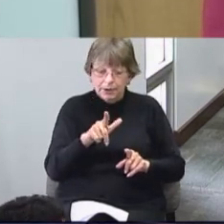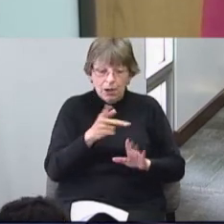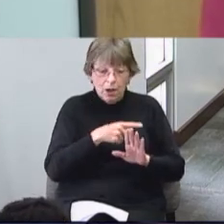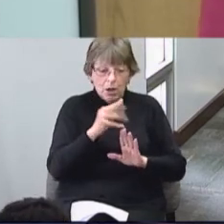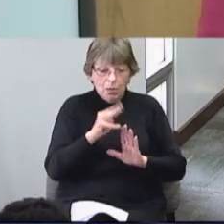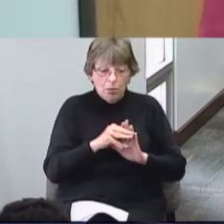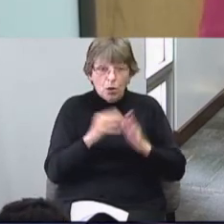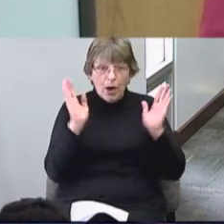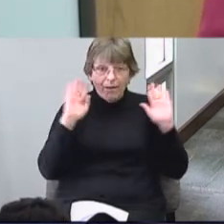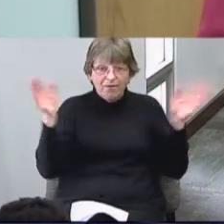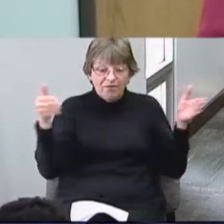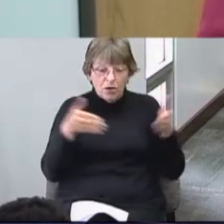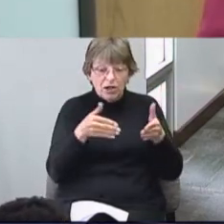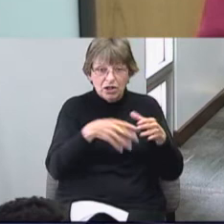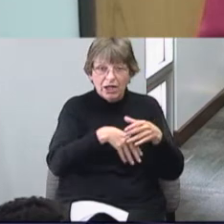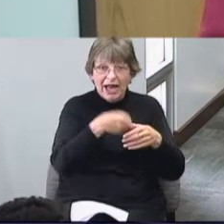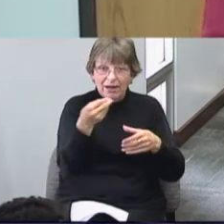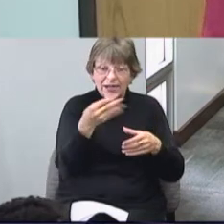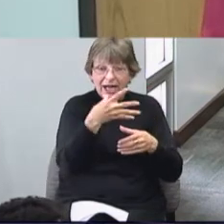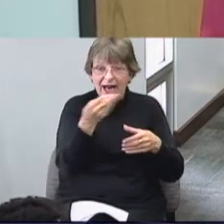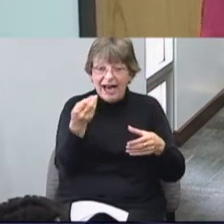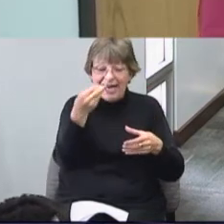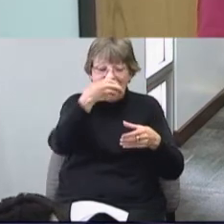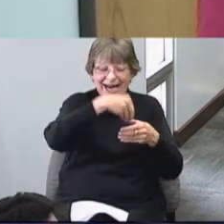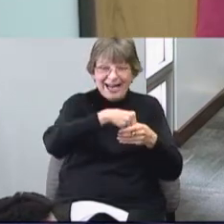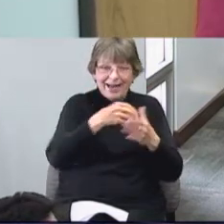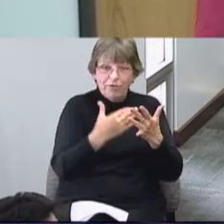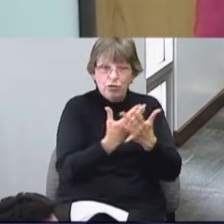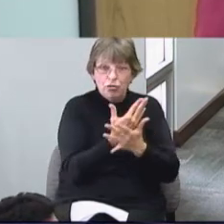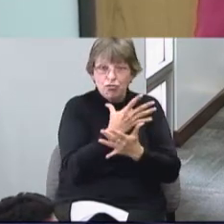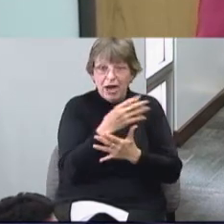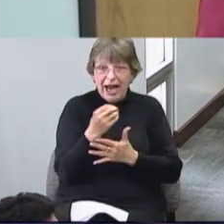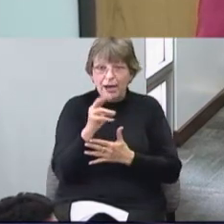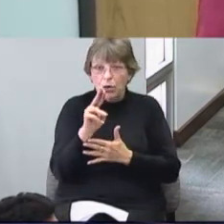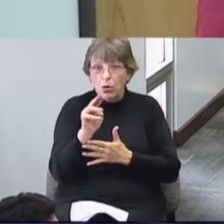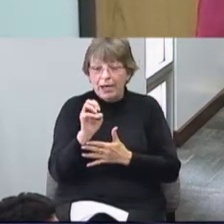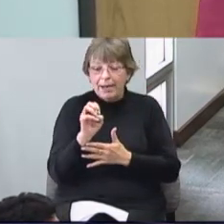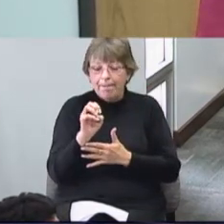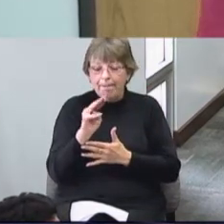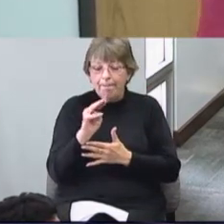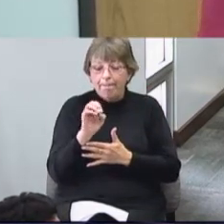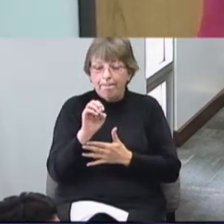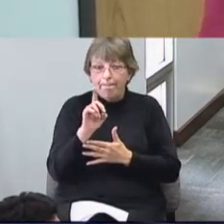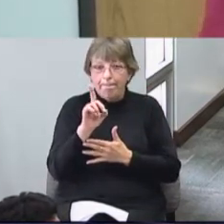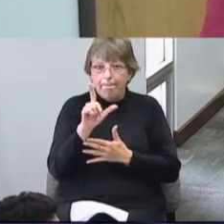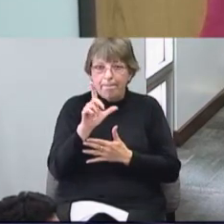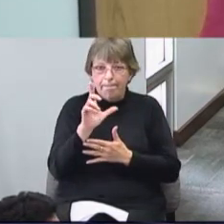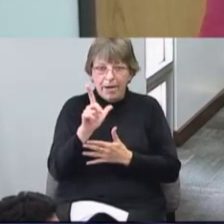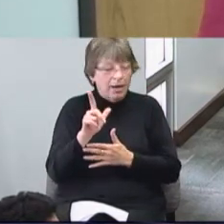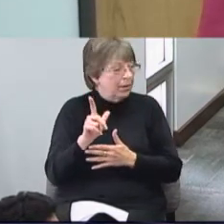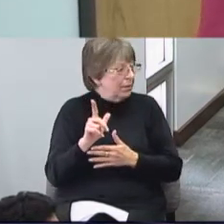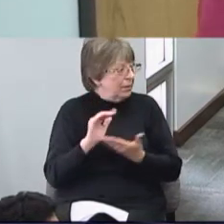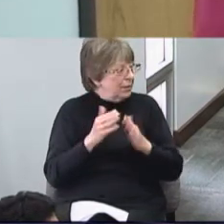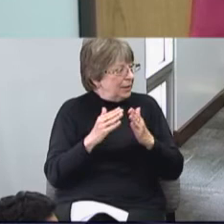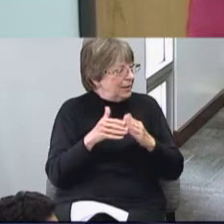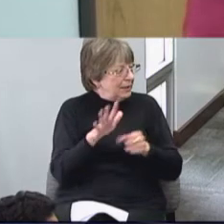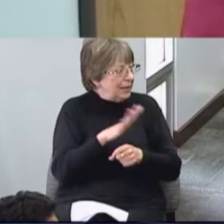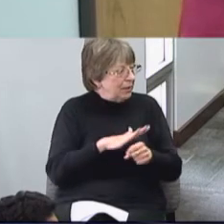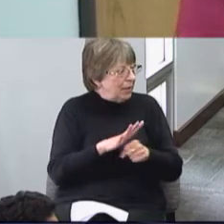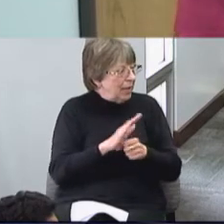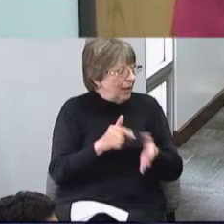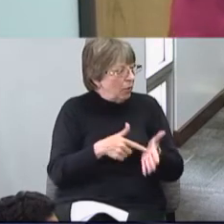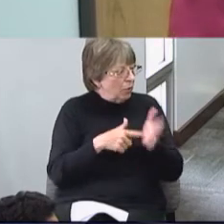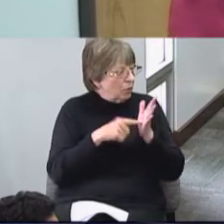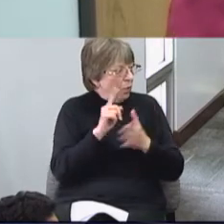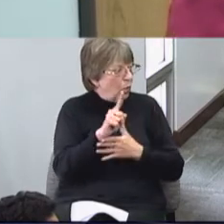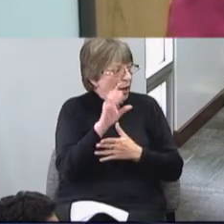and inside of new and remodeled city-owned public spaces. It requires 1% of